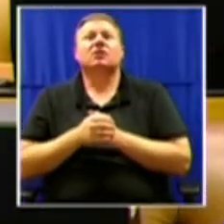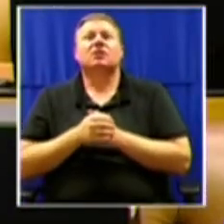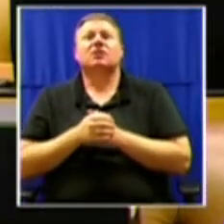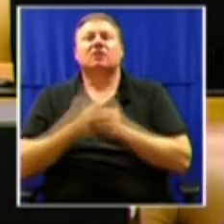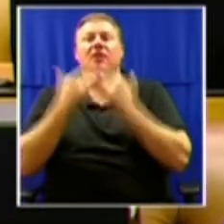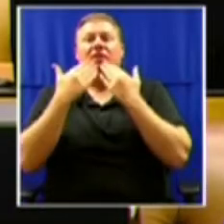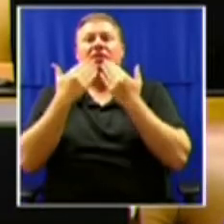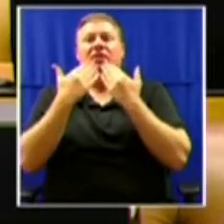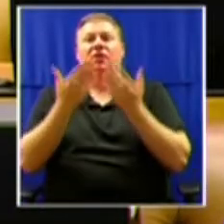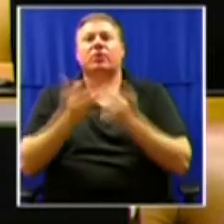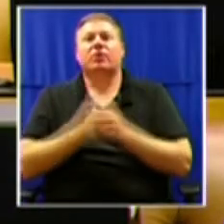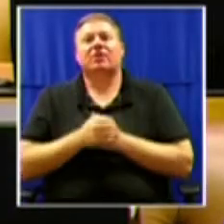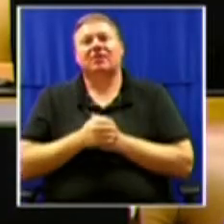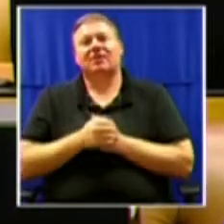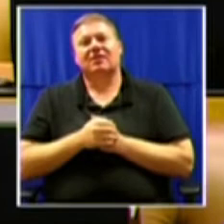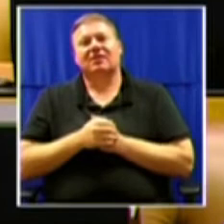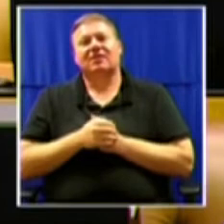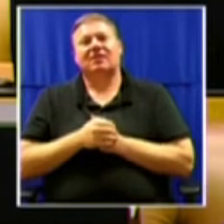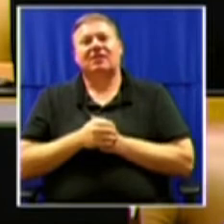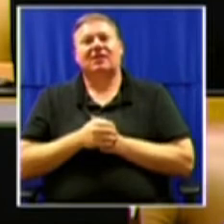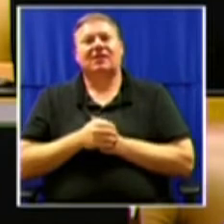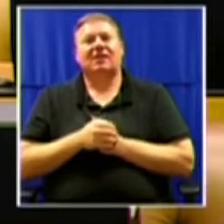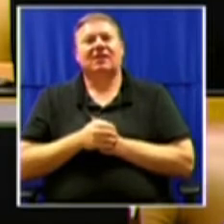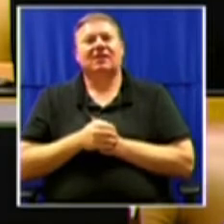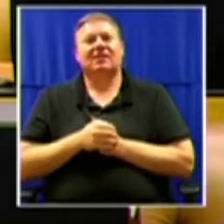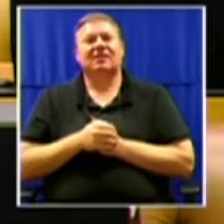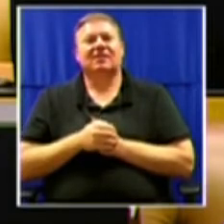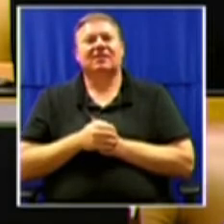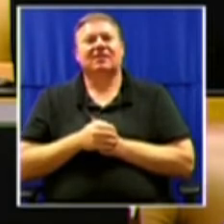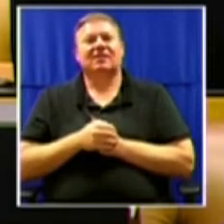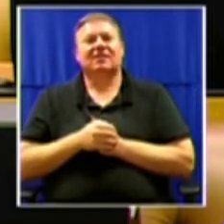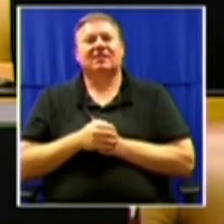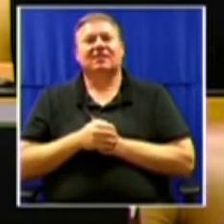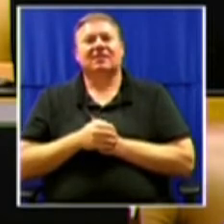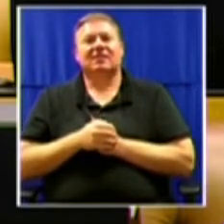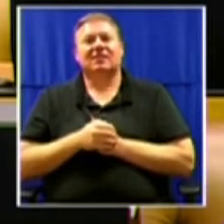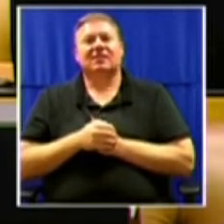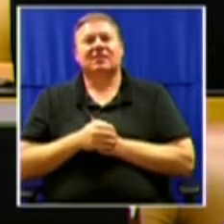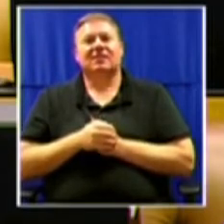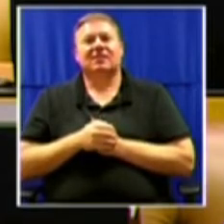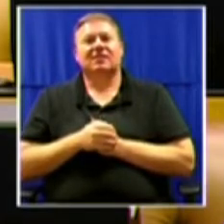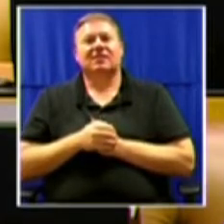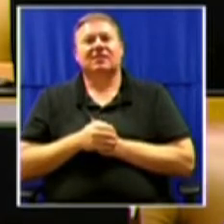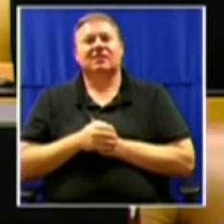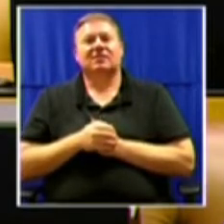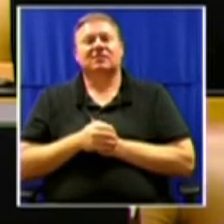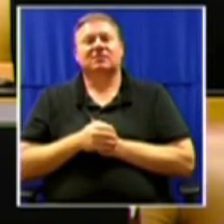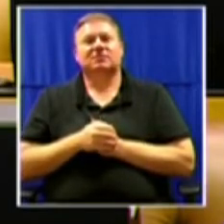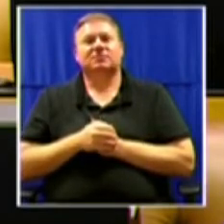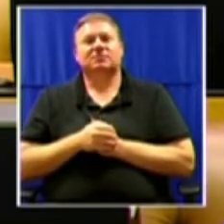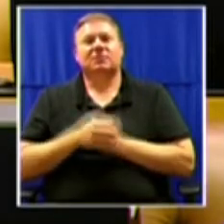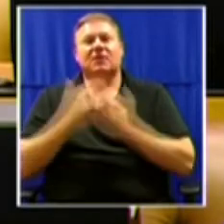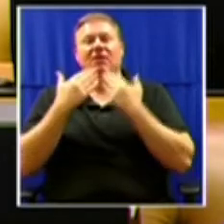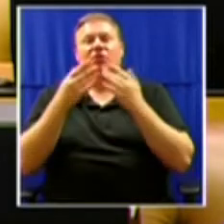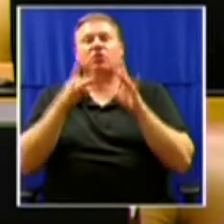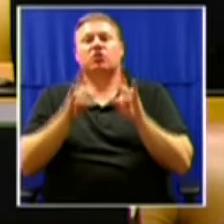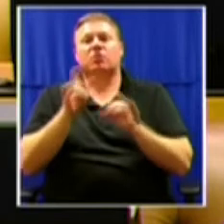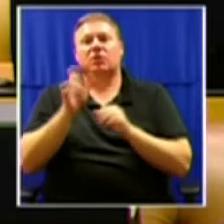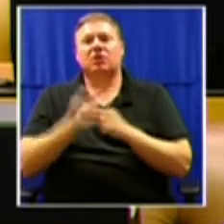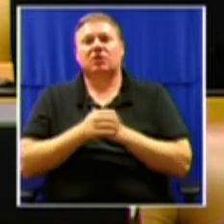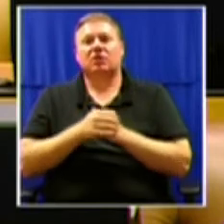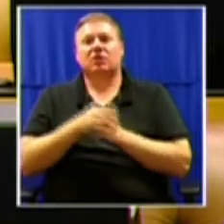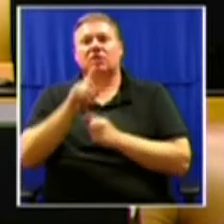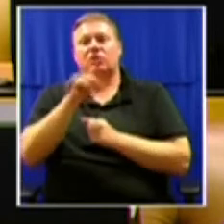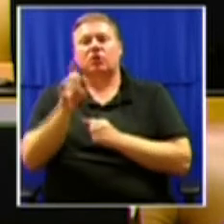Thank you very much. Thank you very much, Chairperson. Chairperson, the question